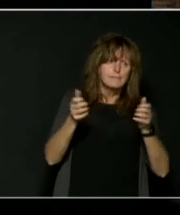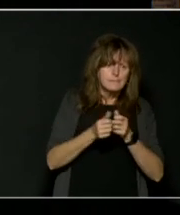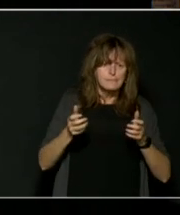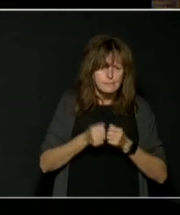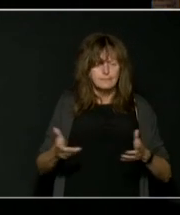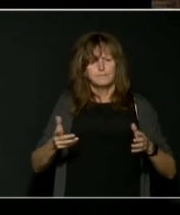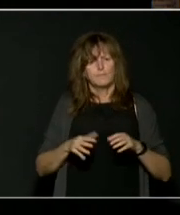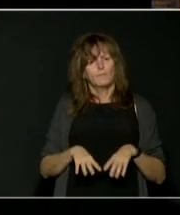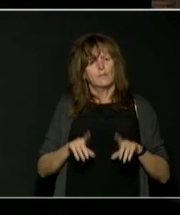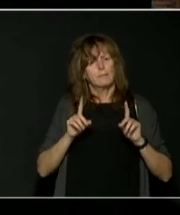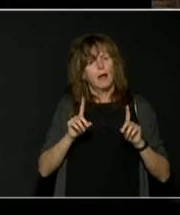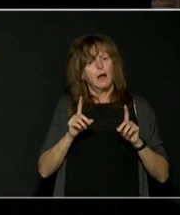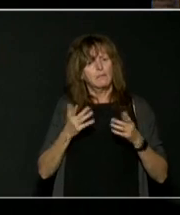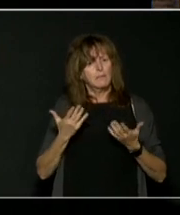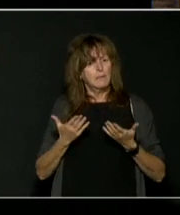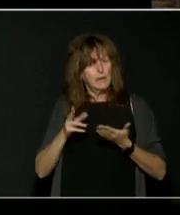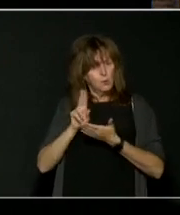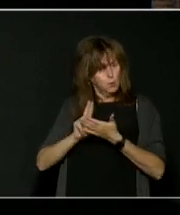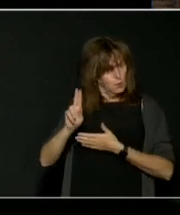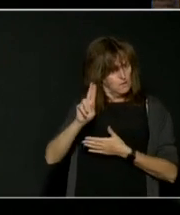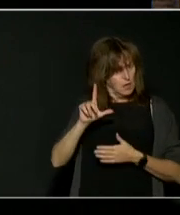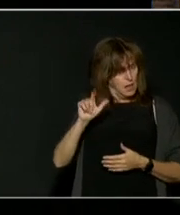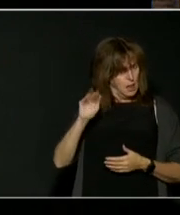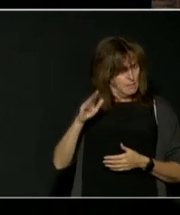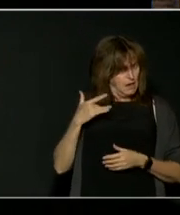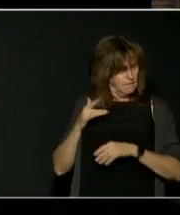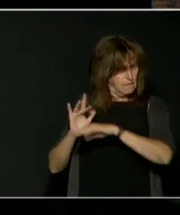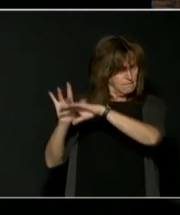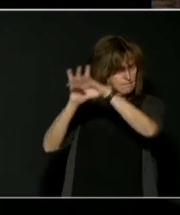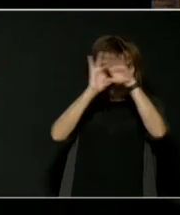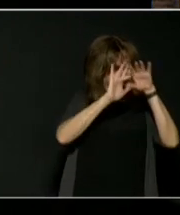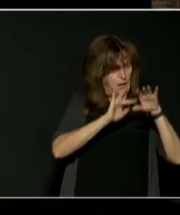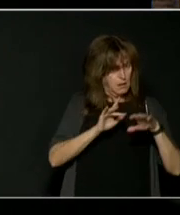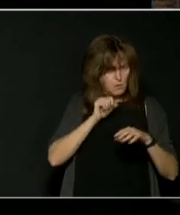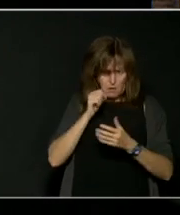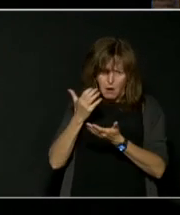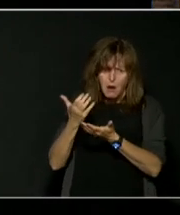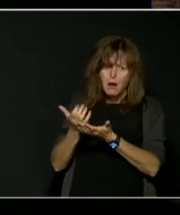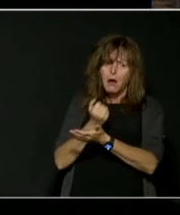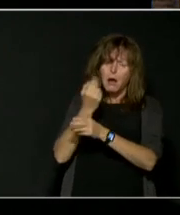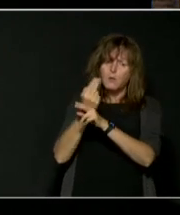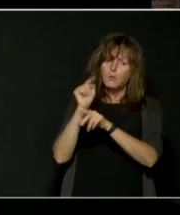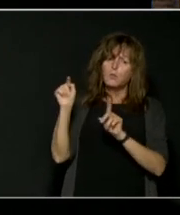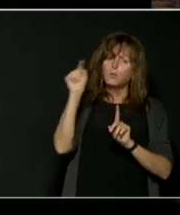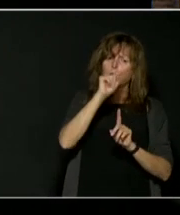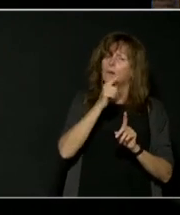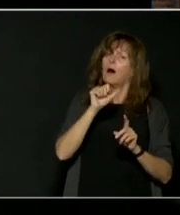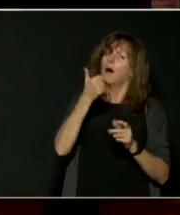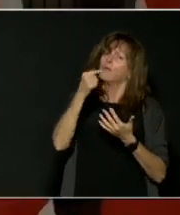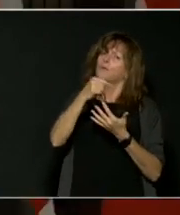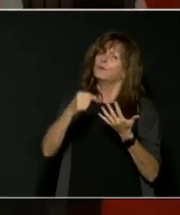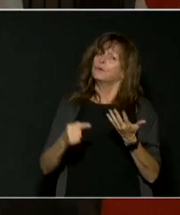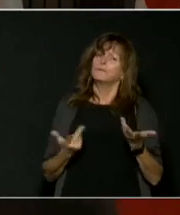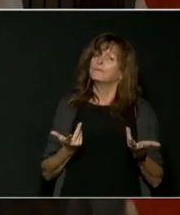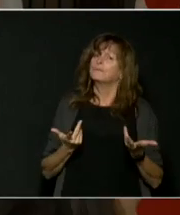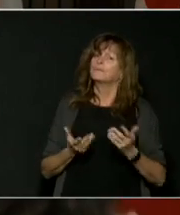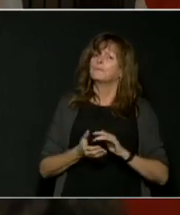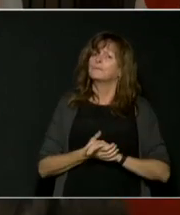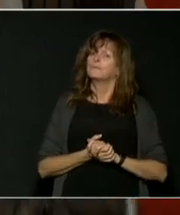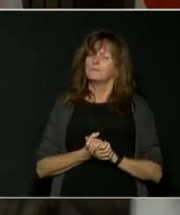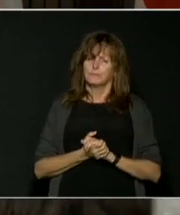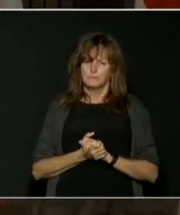unused university lab capacity that's out there, or perhaps investigate some other options? I think Dr. Allen will take it. Thank you.